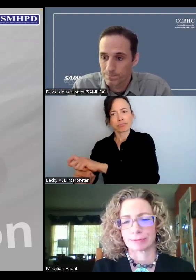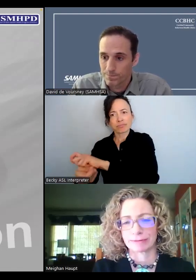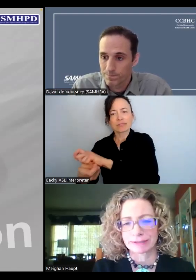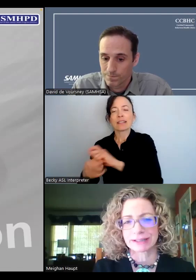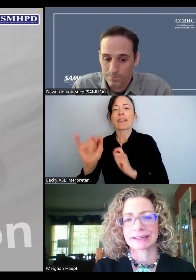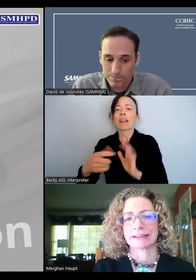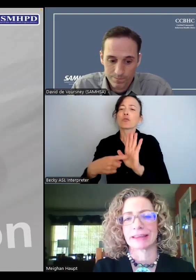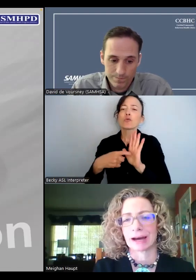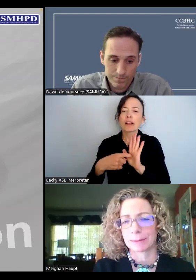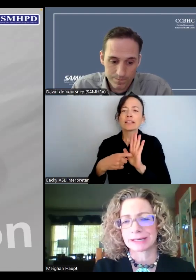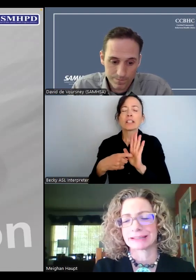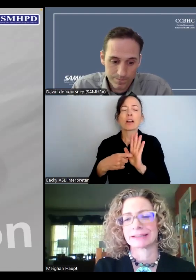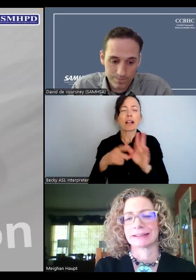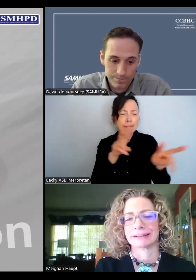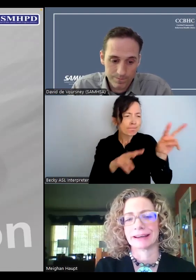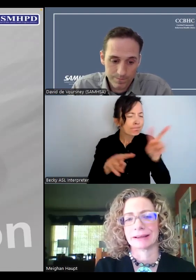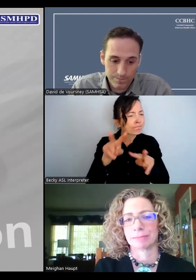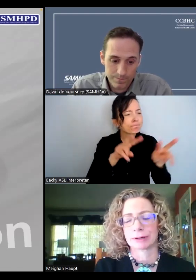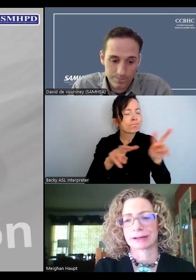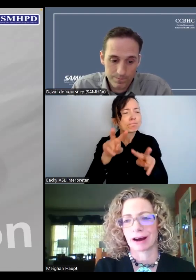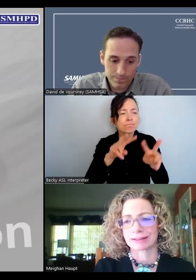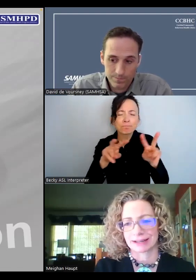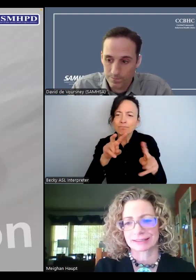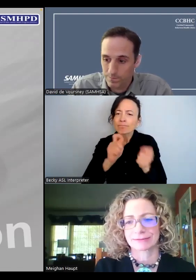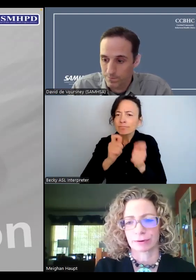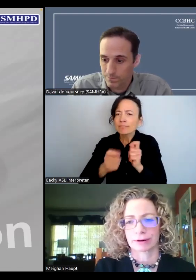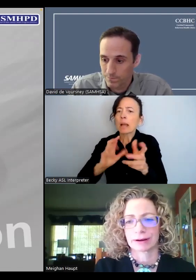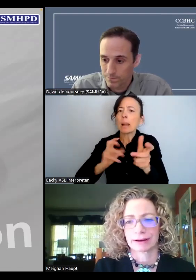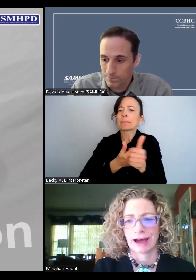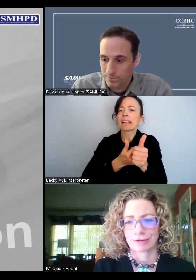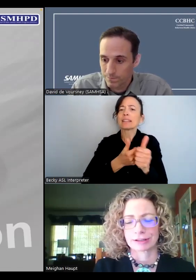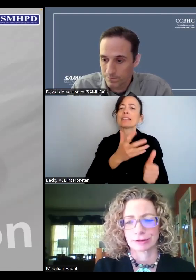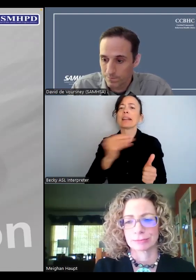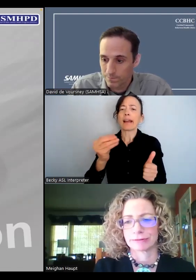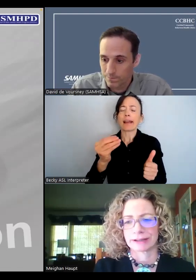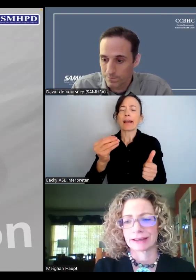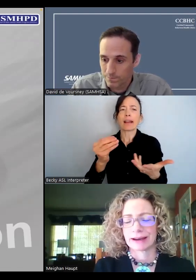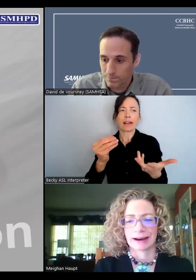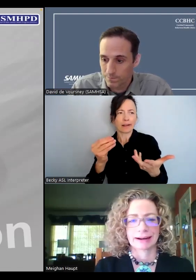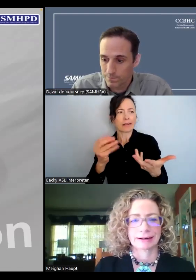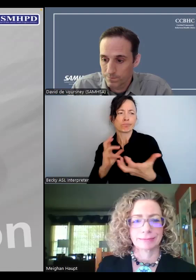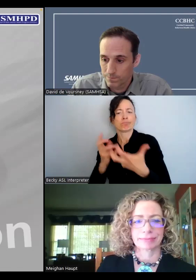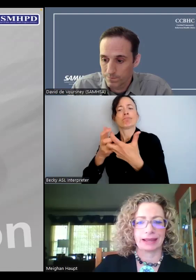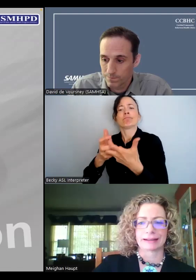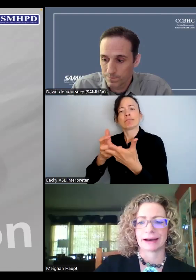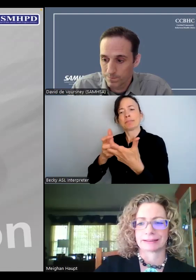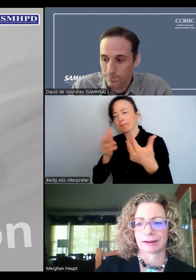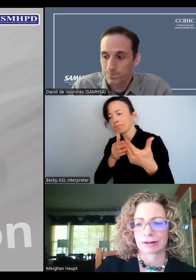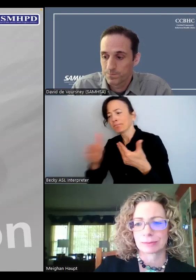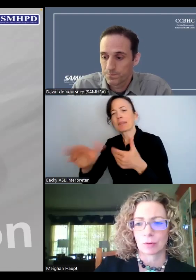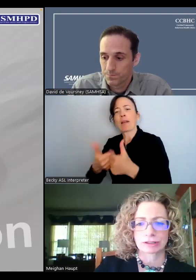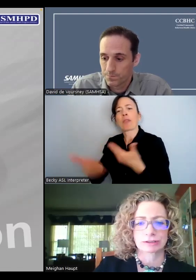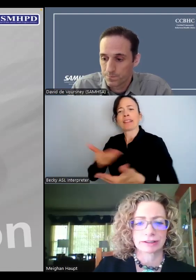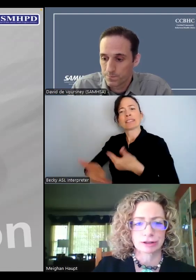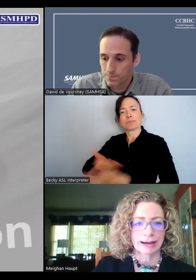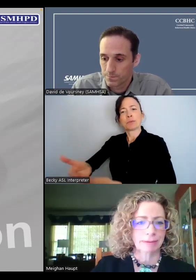criteria has been revisited and then updated and put in context for how things are moving. And there are